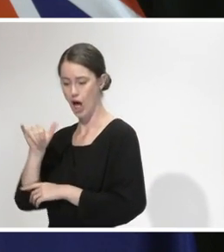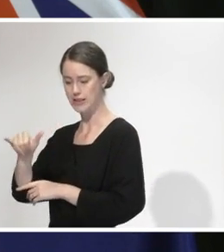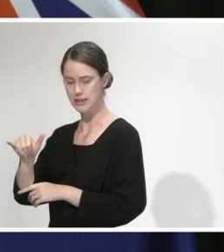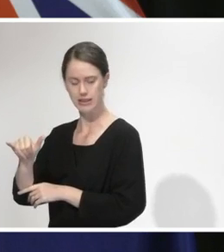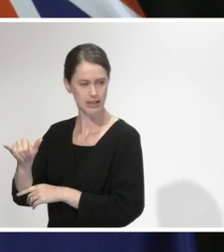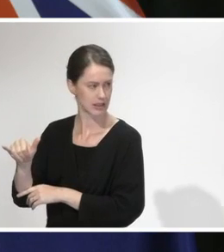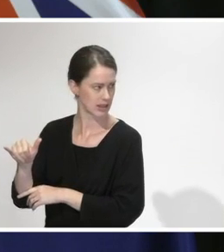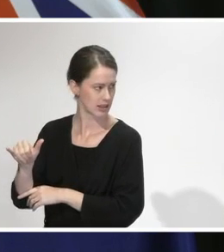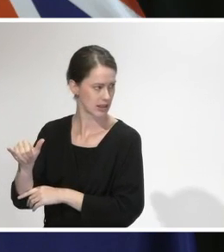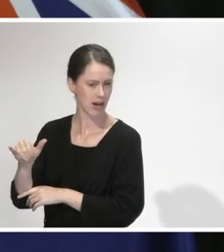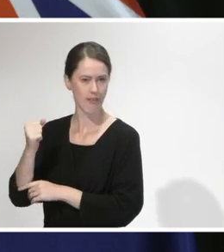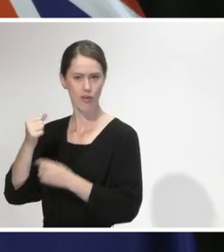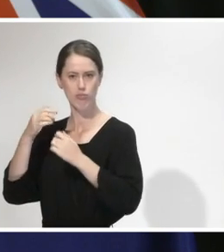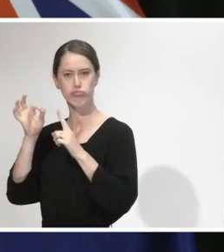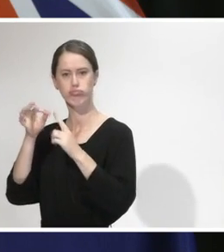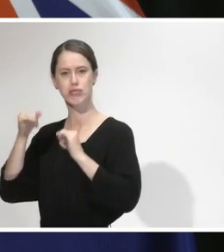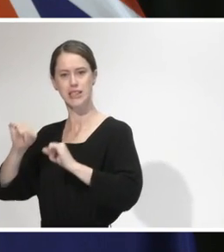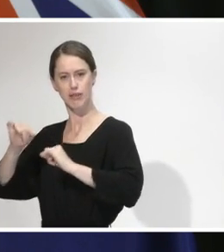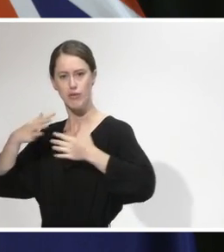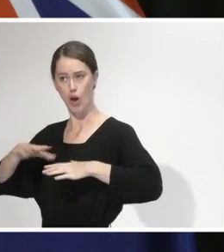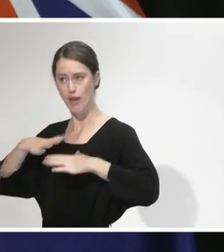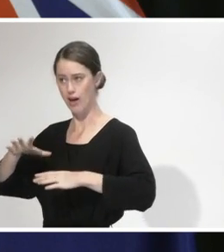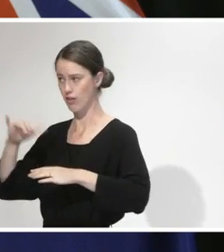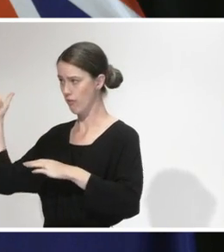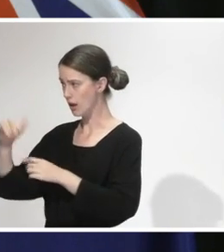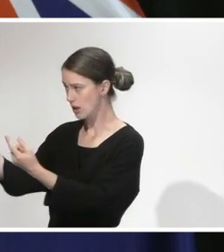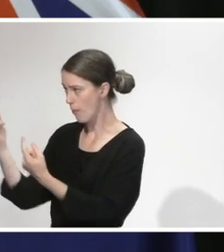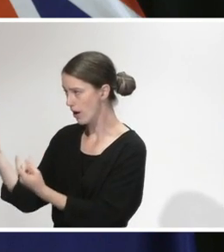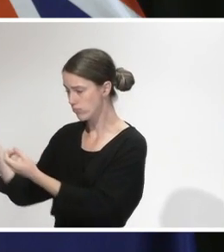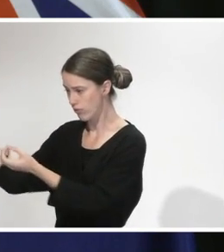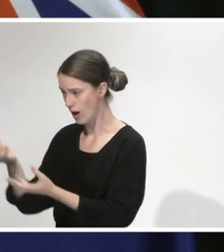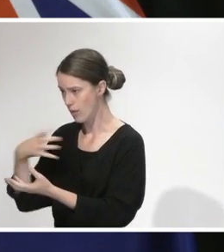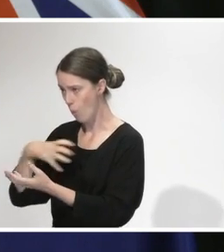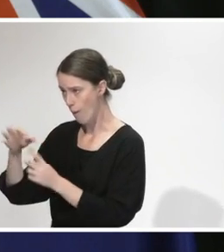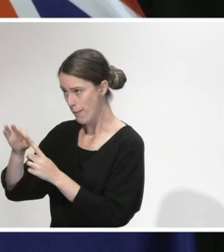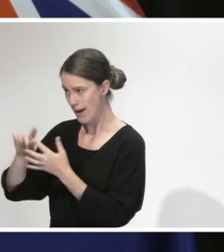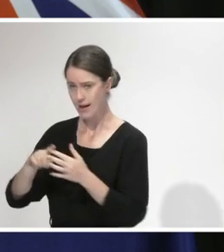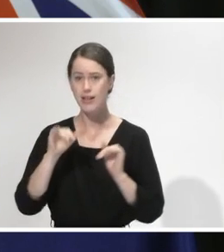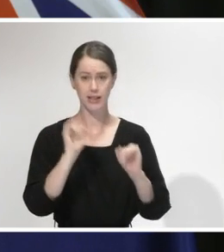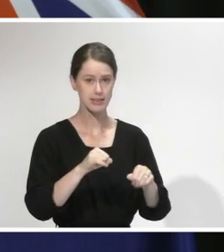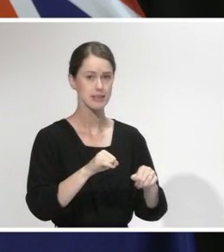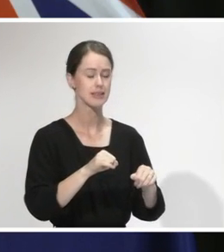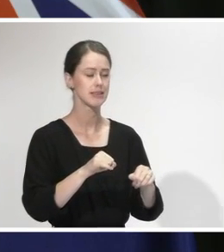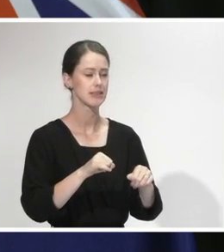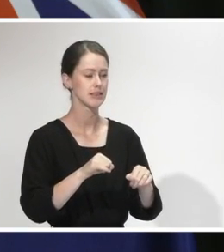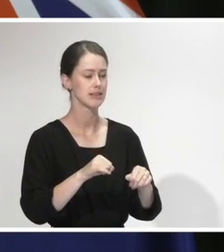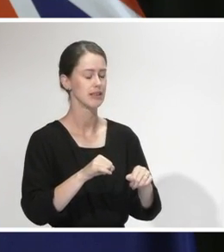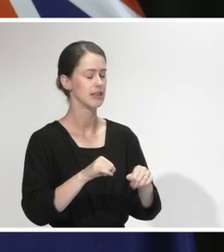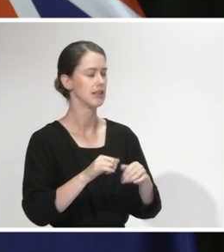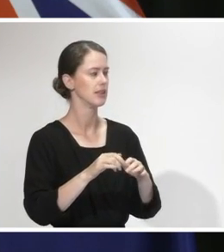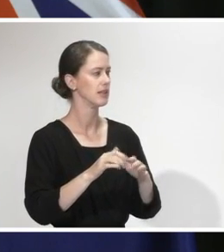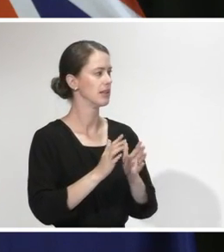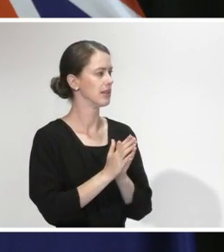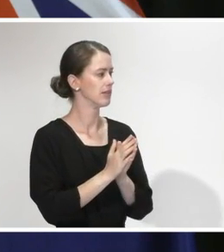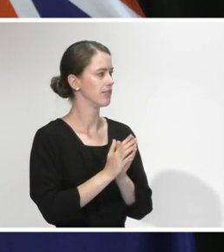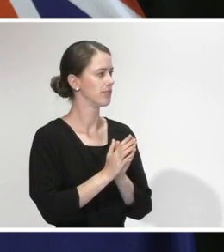stocks in? Do you have any numbers on how many flights have come in and what they've been bringing in? Of PPE? Yeah, of PPE. What